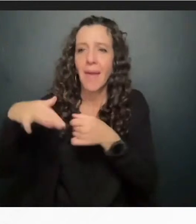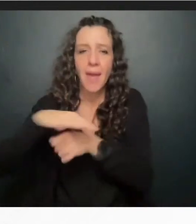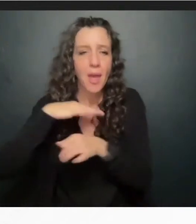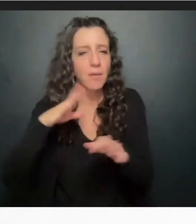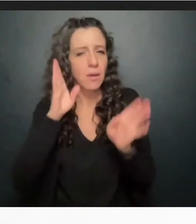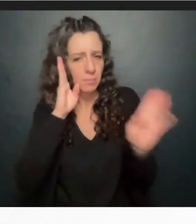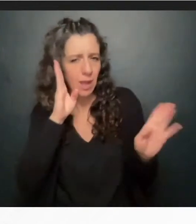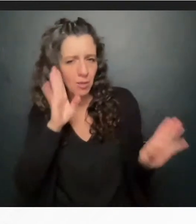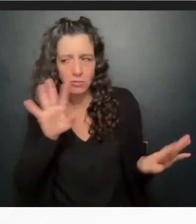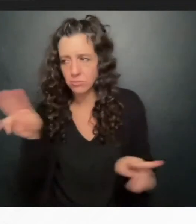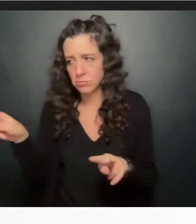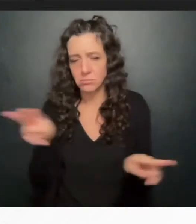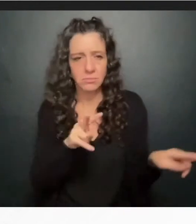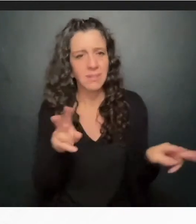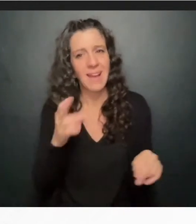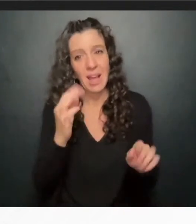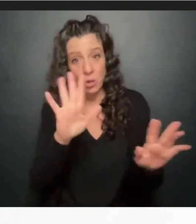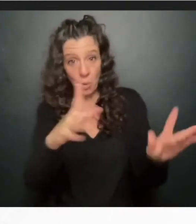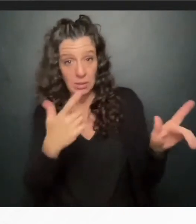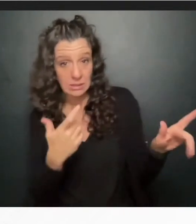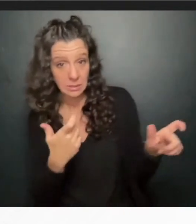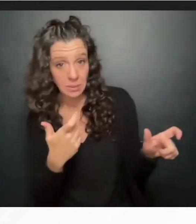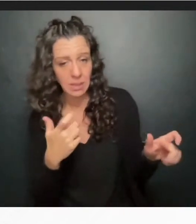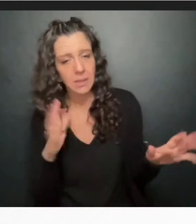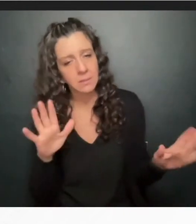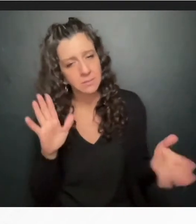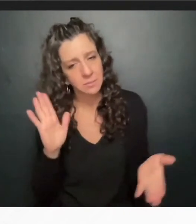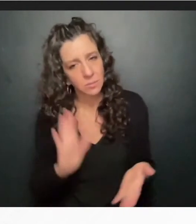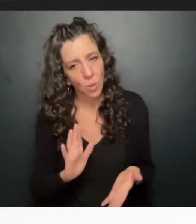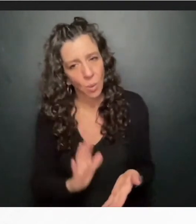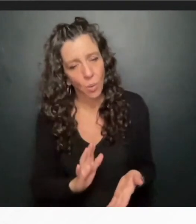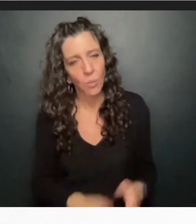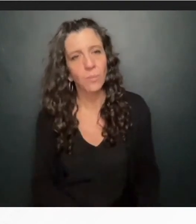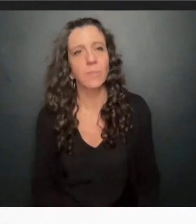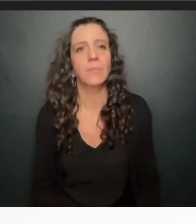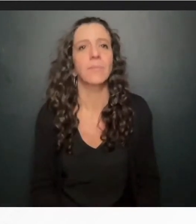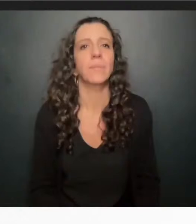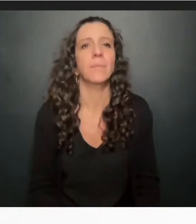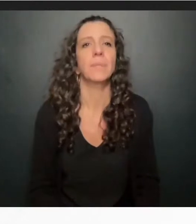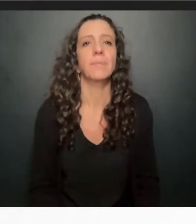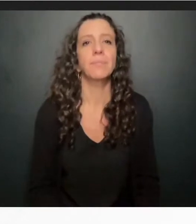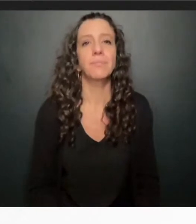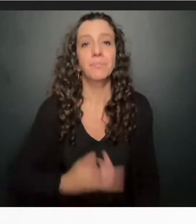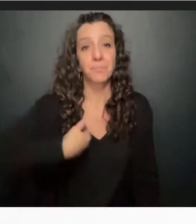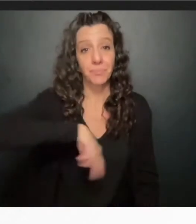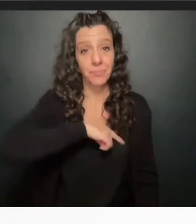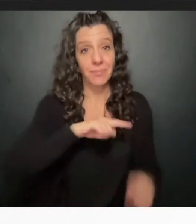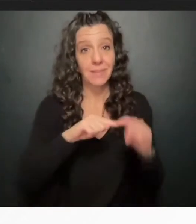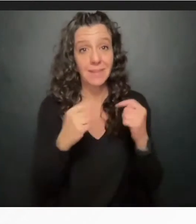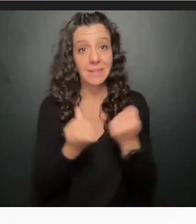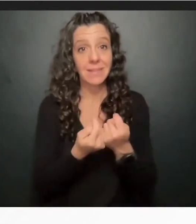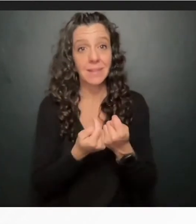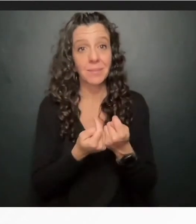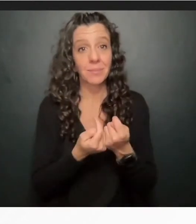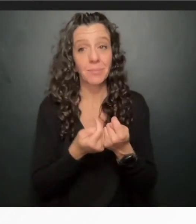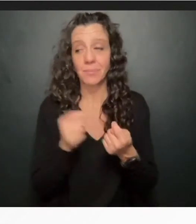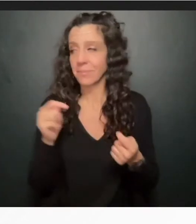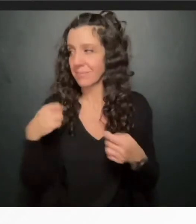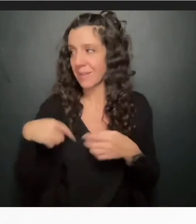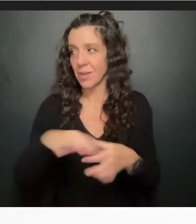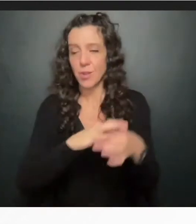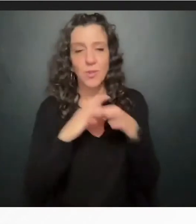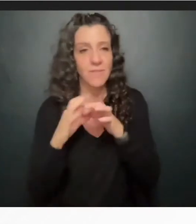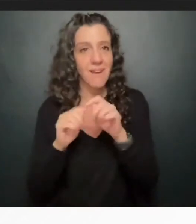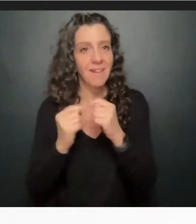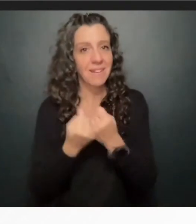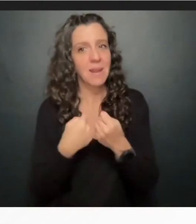and please keep your speeds down in that area. As a team, as a unified team, we will